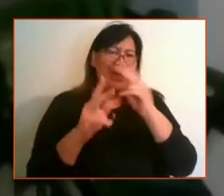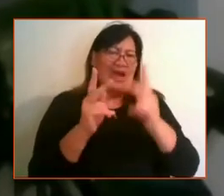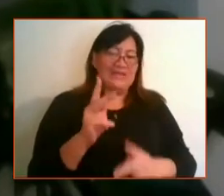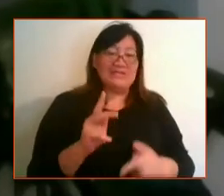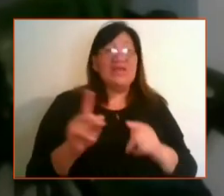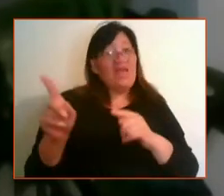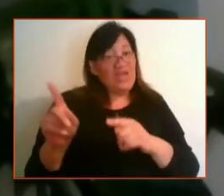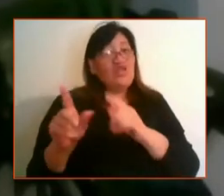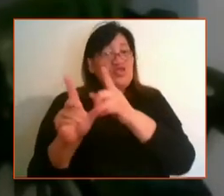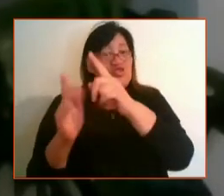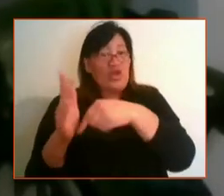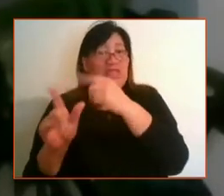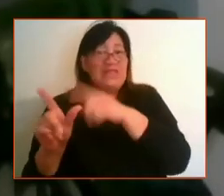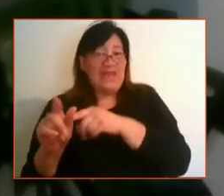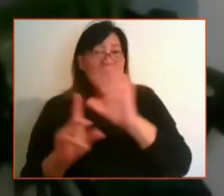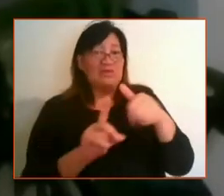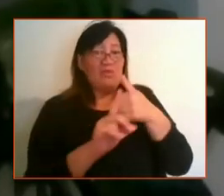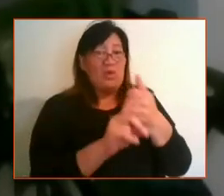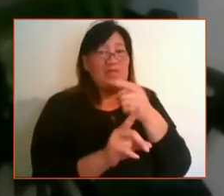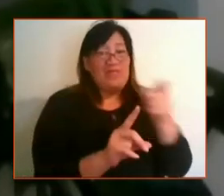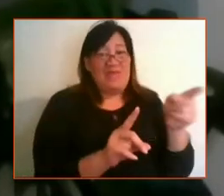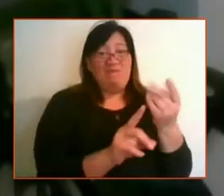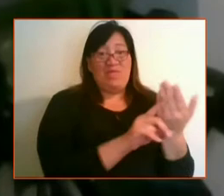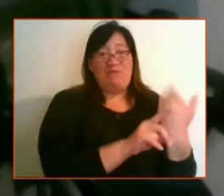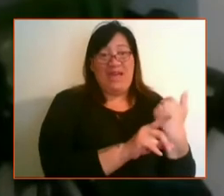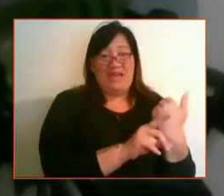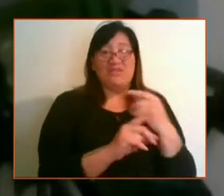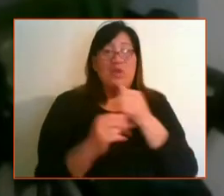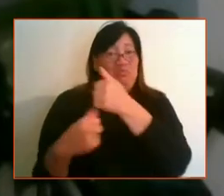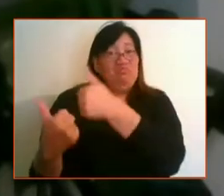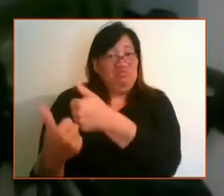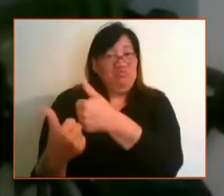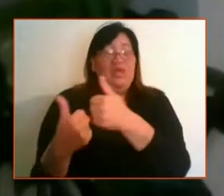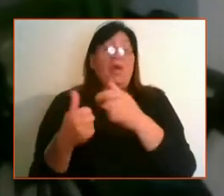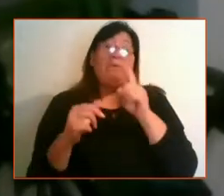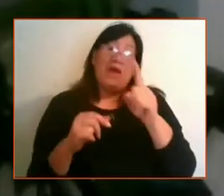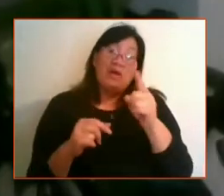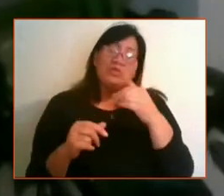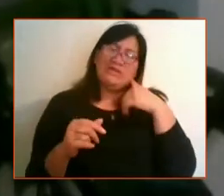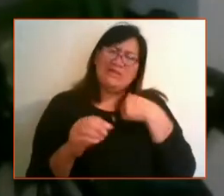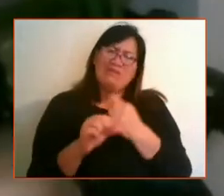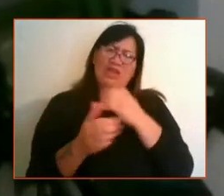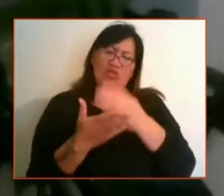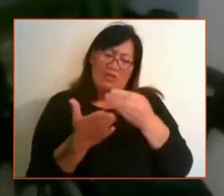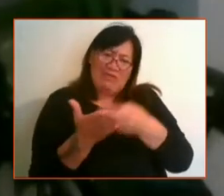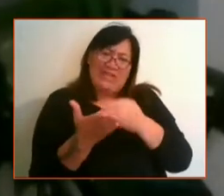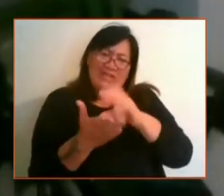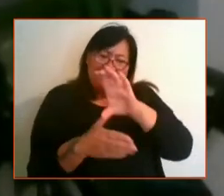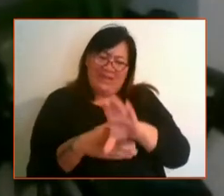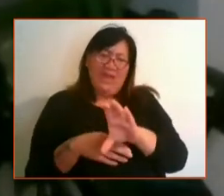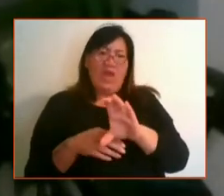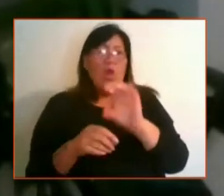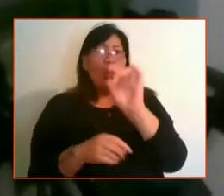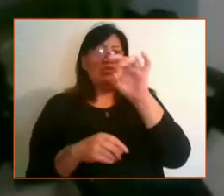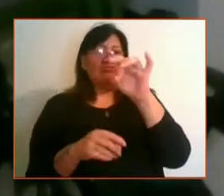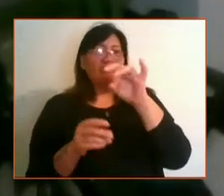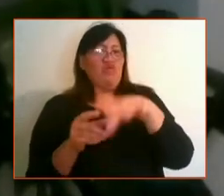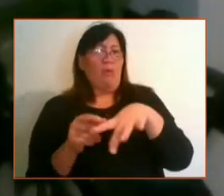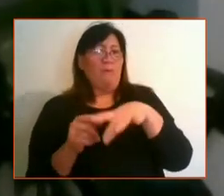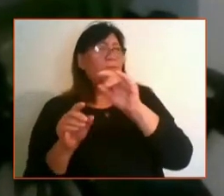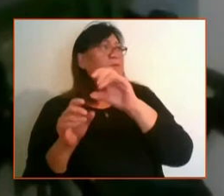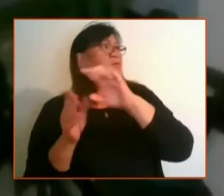past. So I think that, you know, moving forward, we need to make sure that this funding isn't just something that drops off the face of the earth